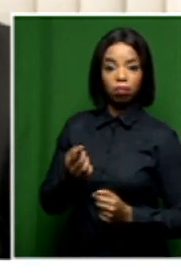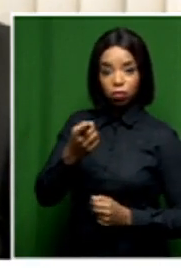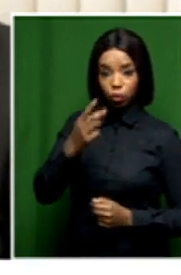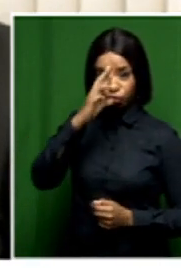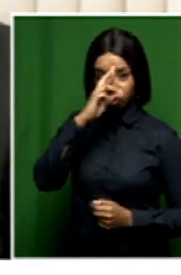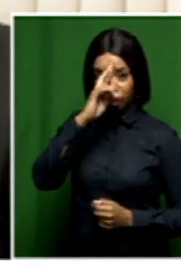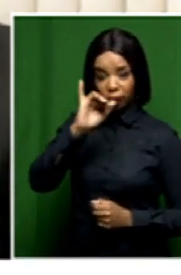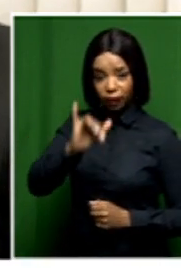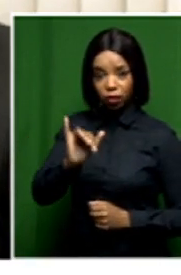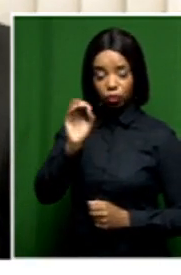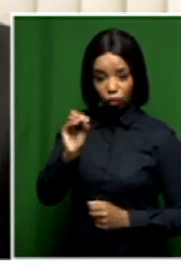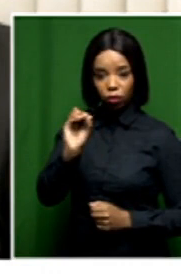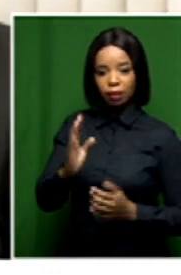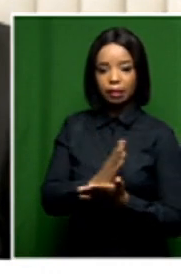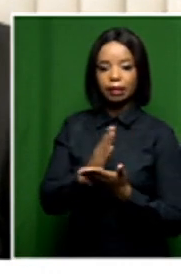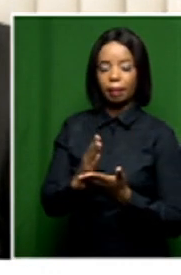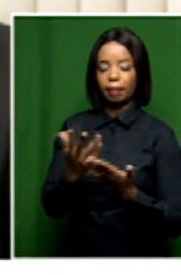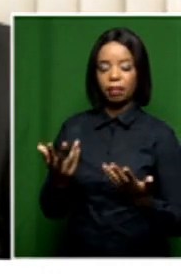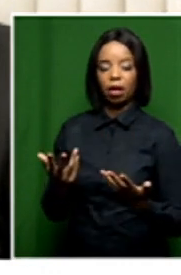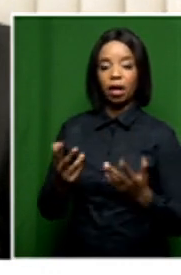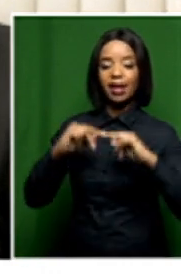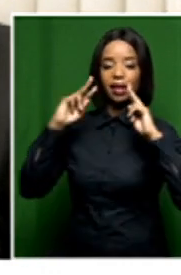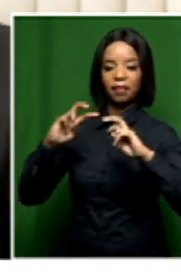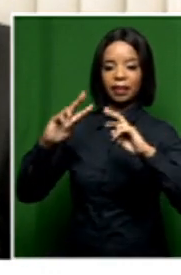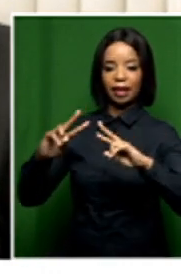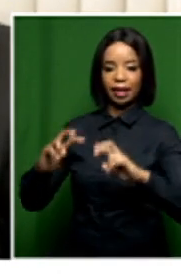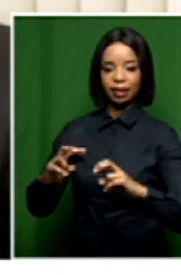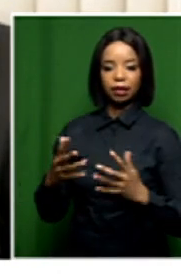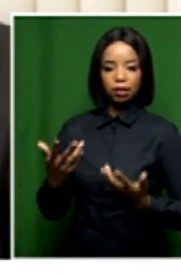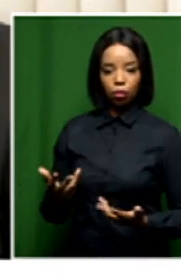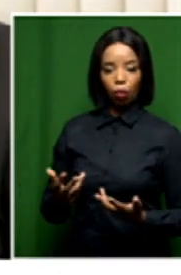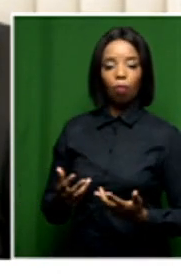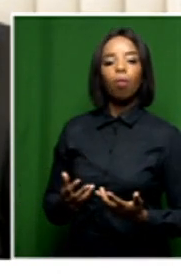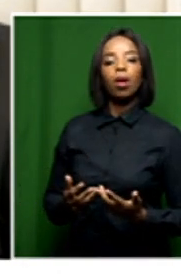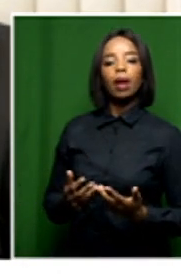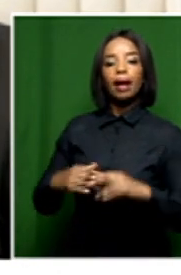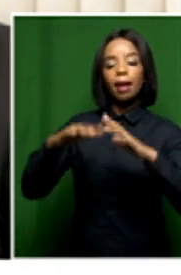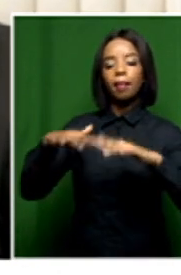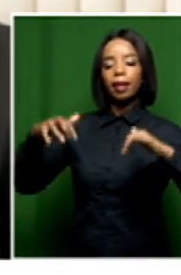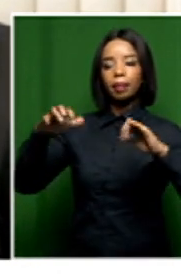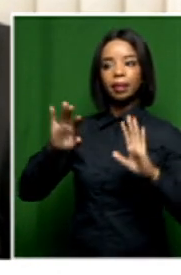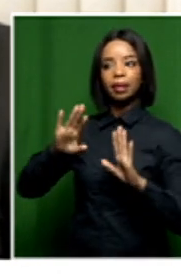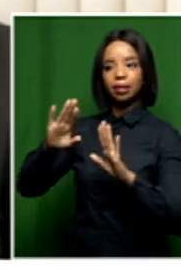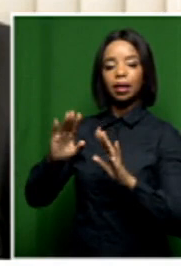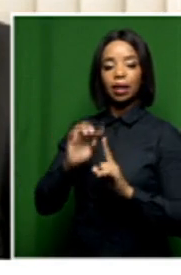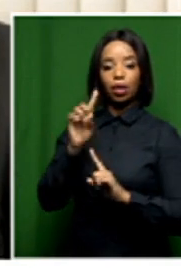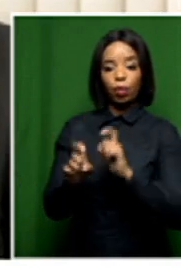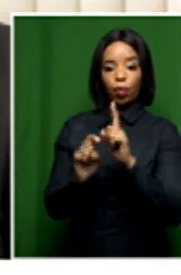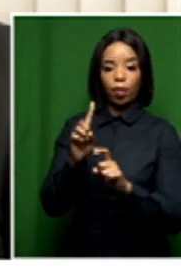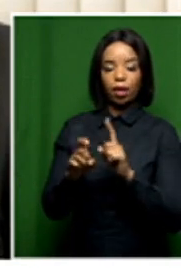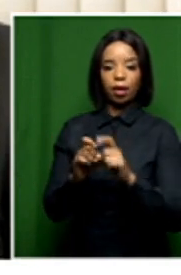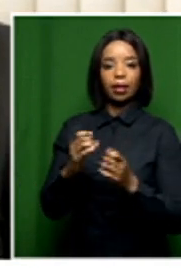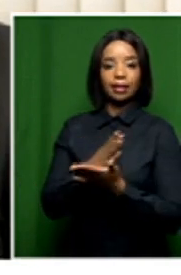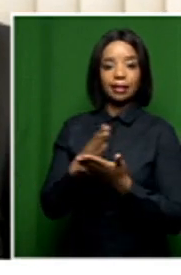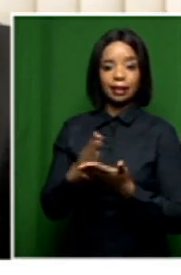were some investigations or parliamentary inquiries into some of the dealings at